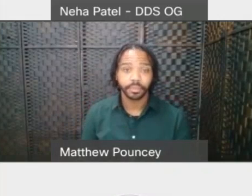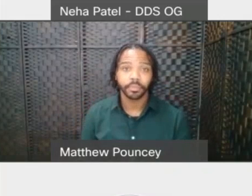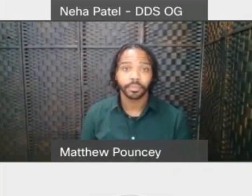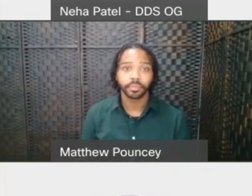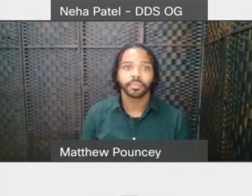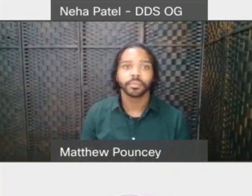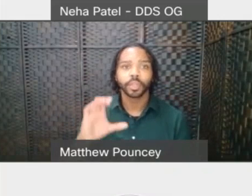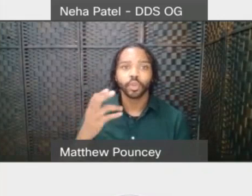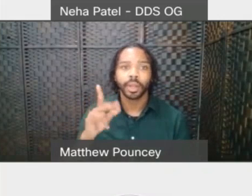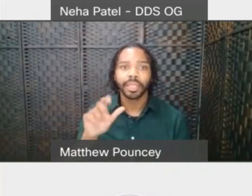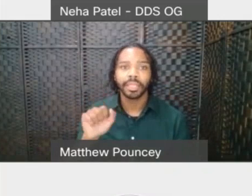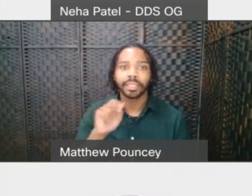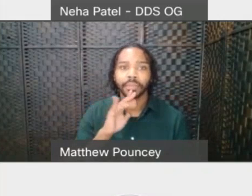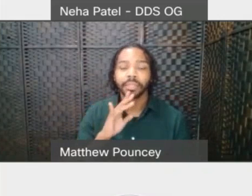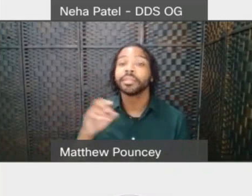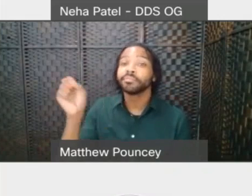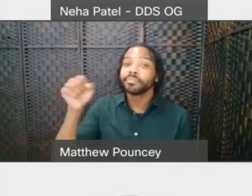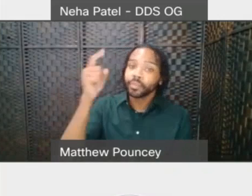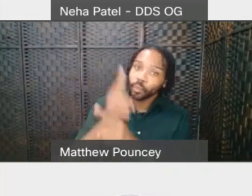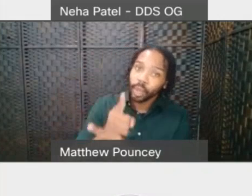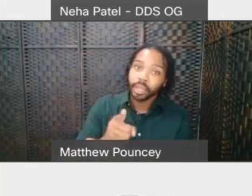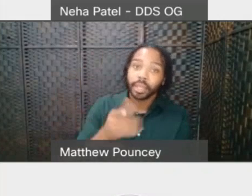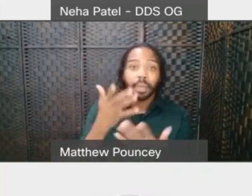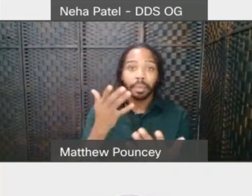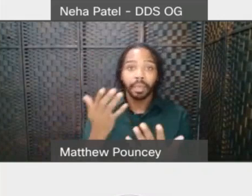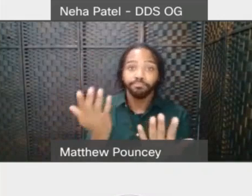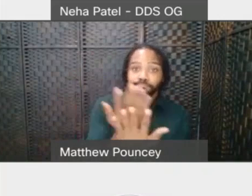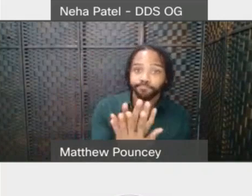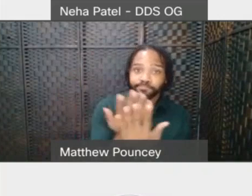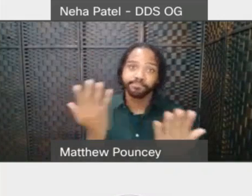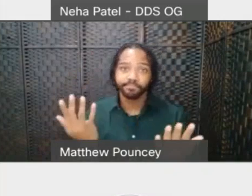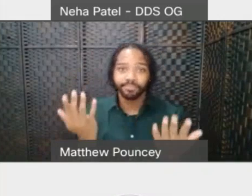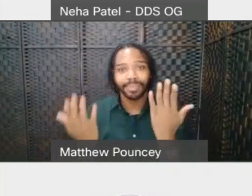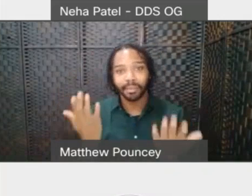correct. And that might be, that's separate and apart from, so